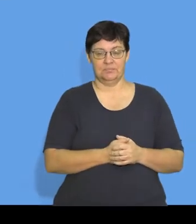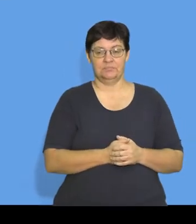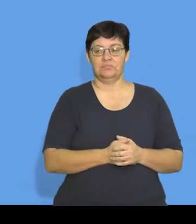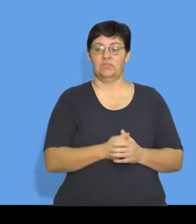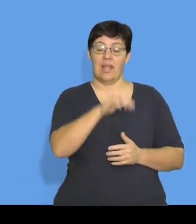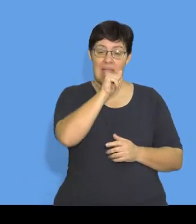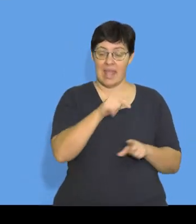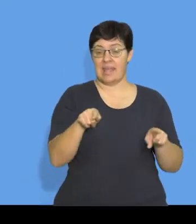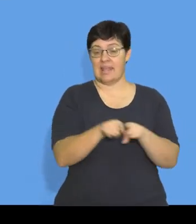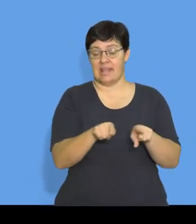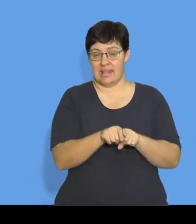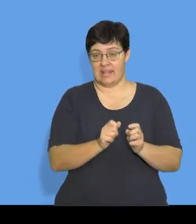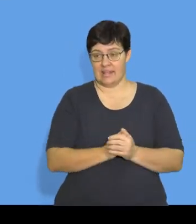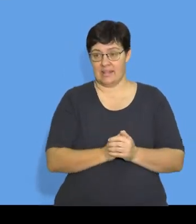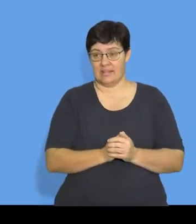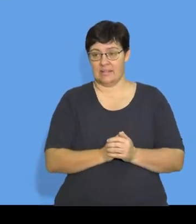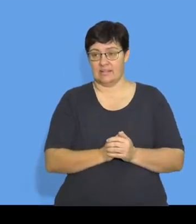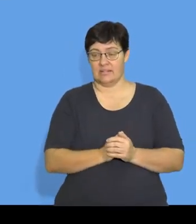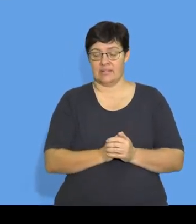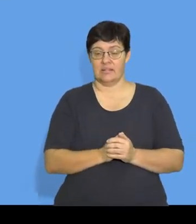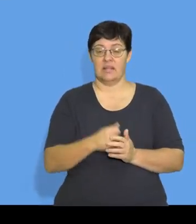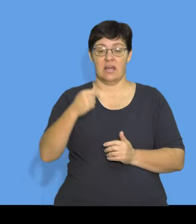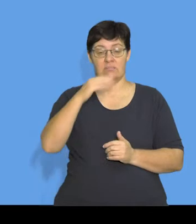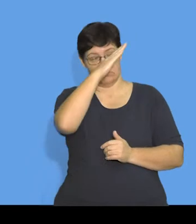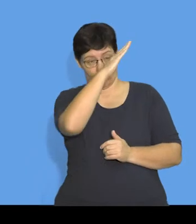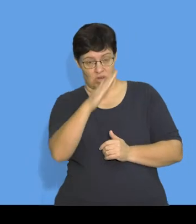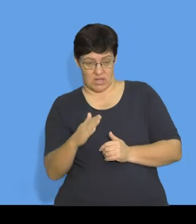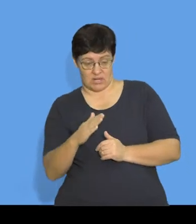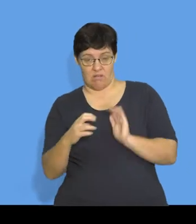Acceleration is equal to the gradient of my graph,